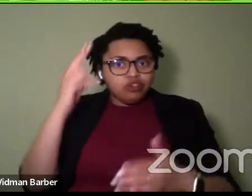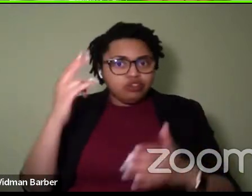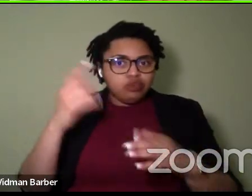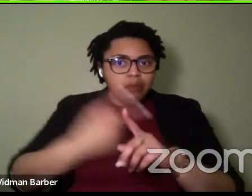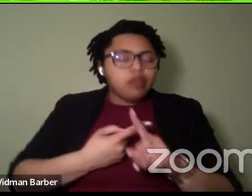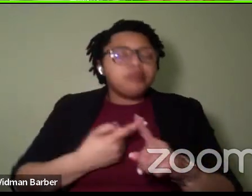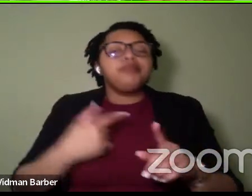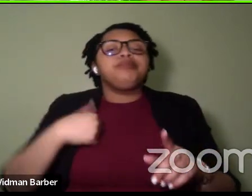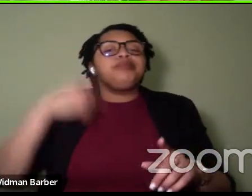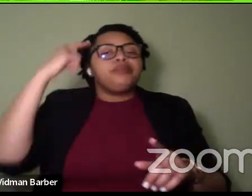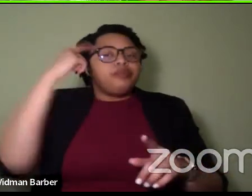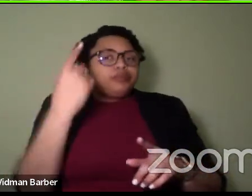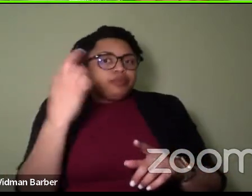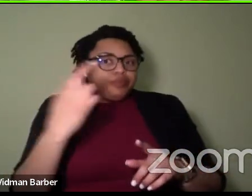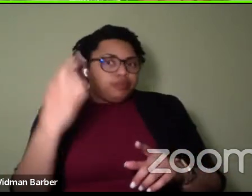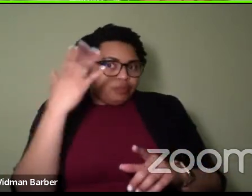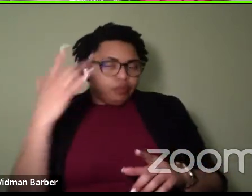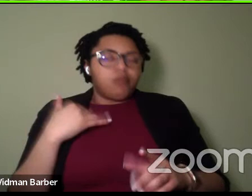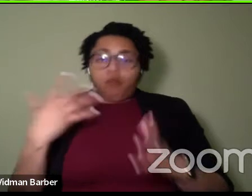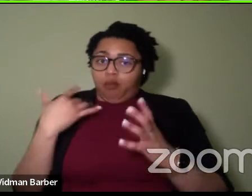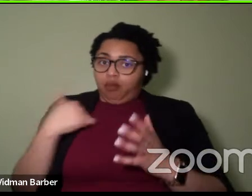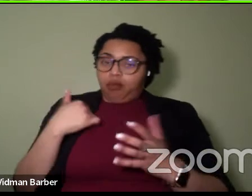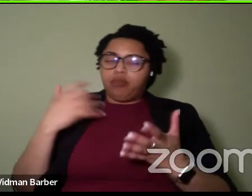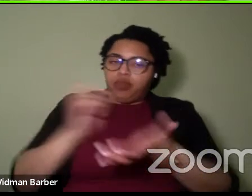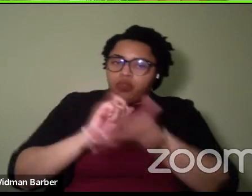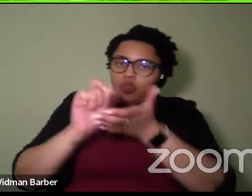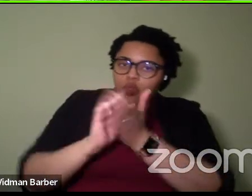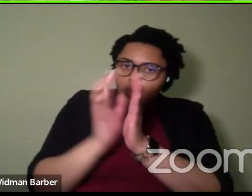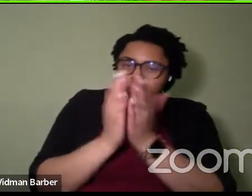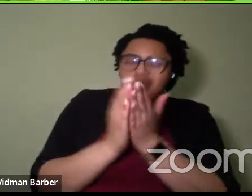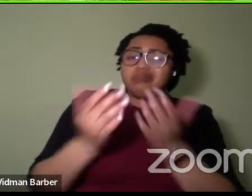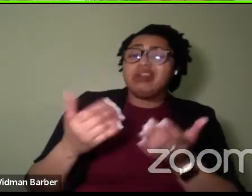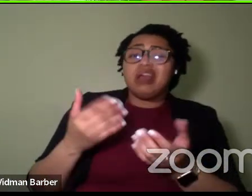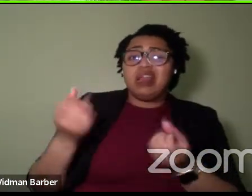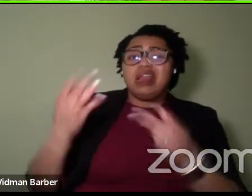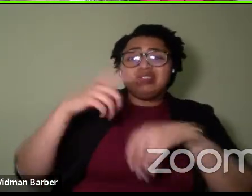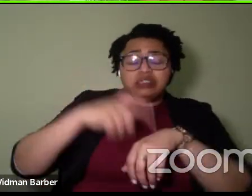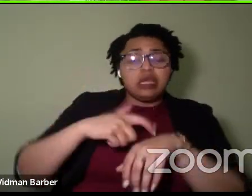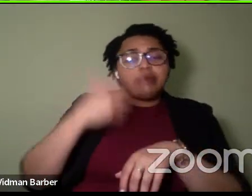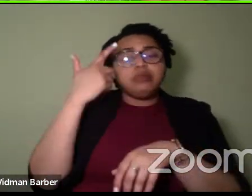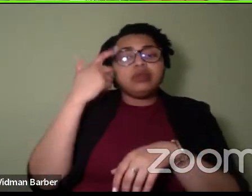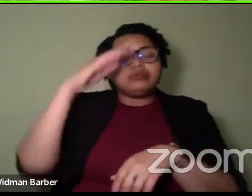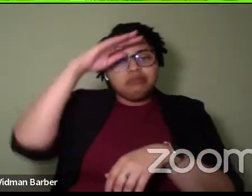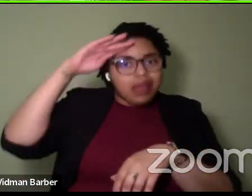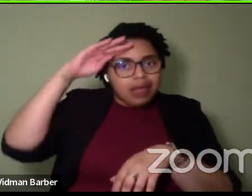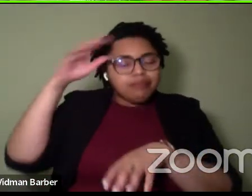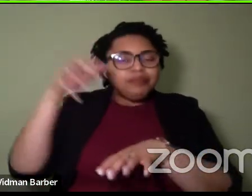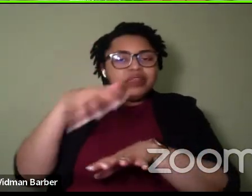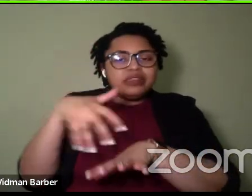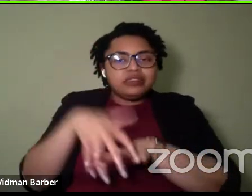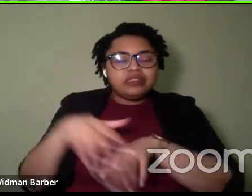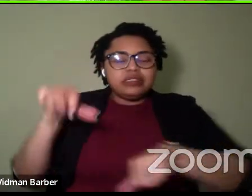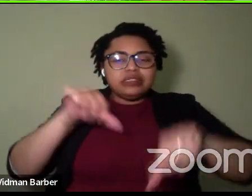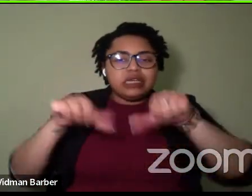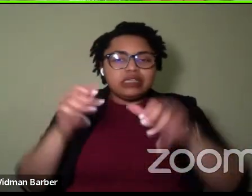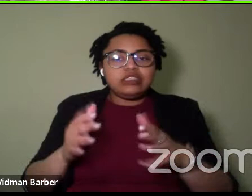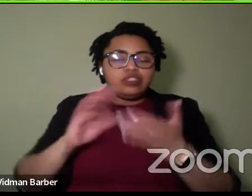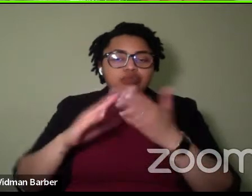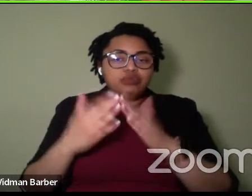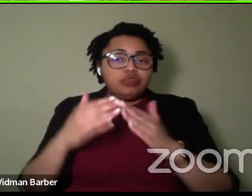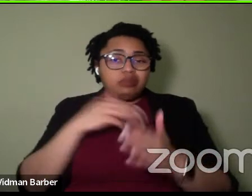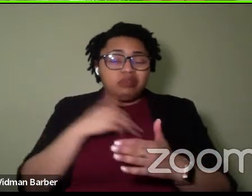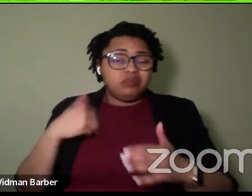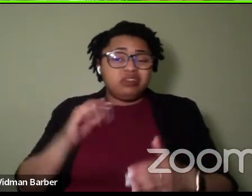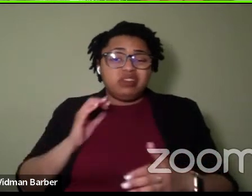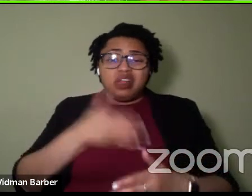why I wanted to write this book is that, oftentimes as Black and Indigenous scientists and community members, our stories are told